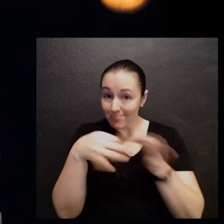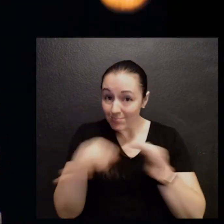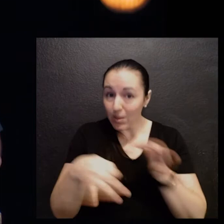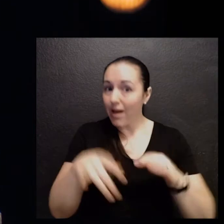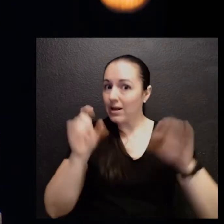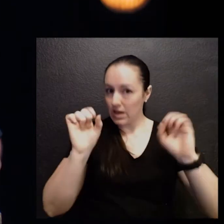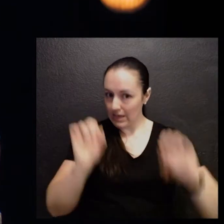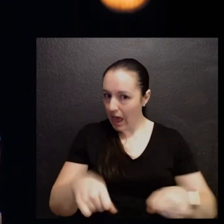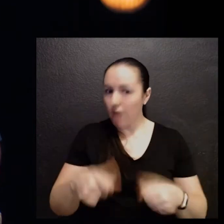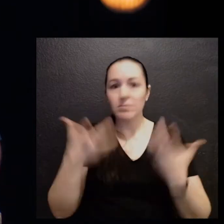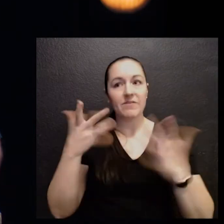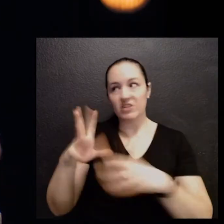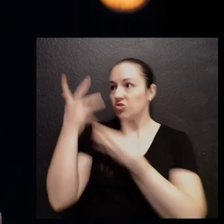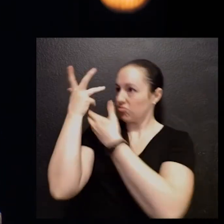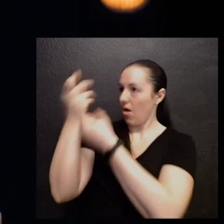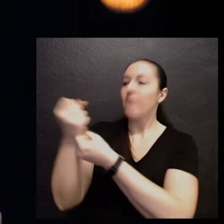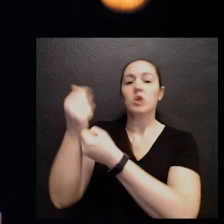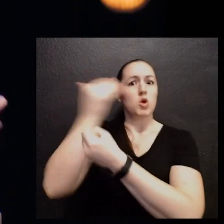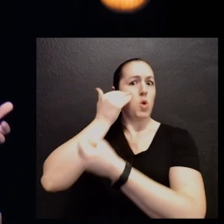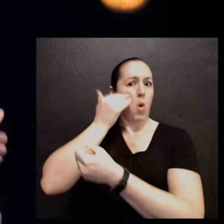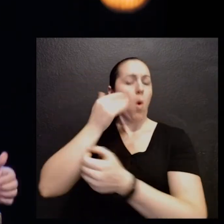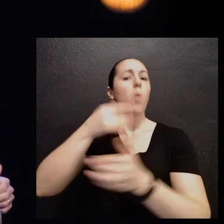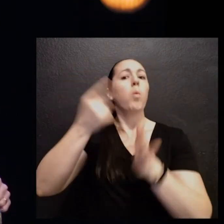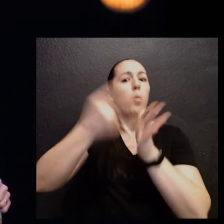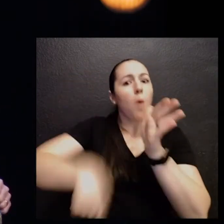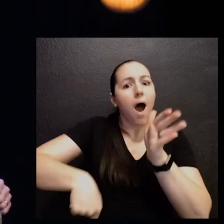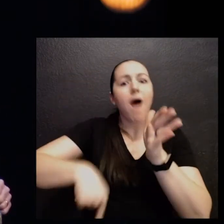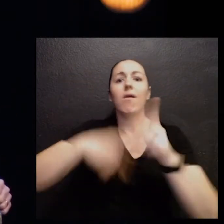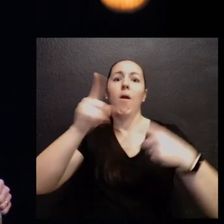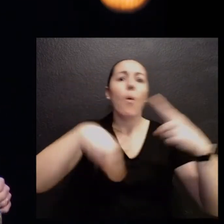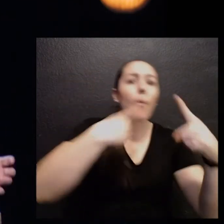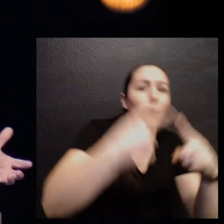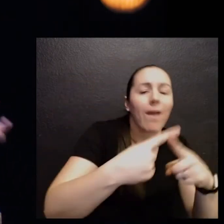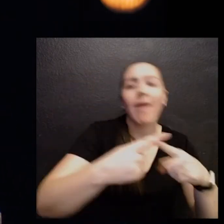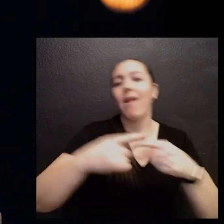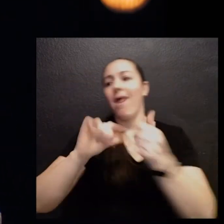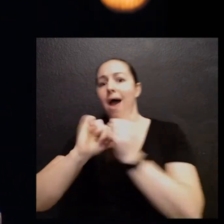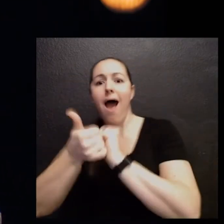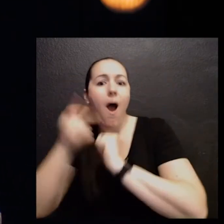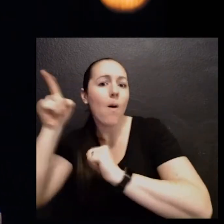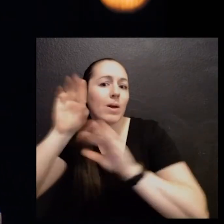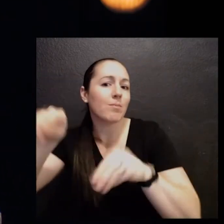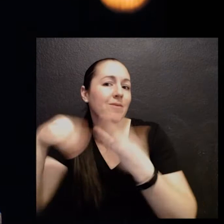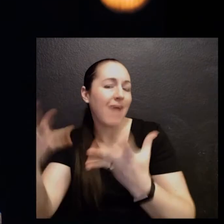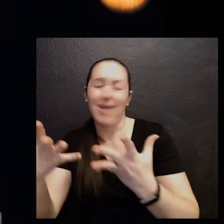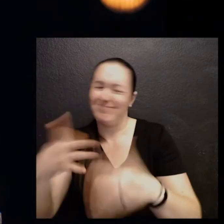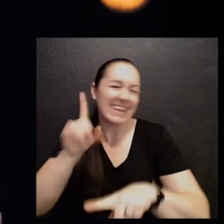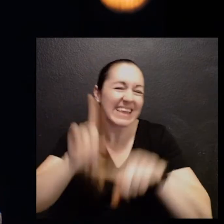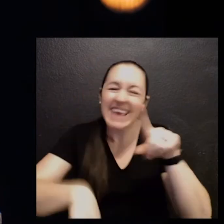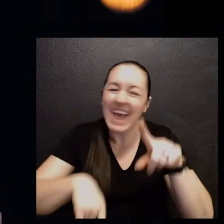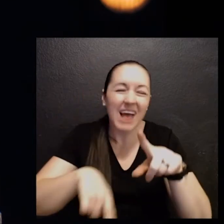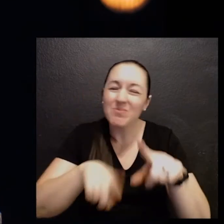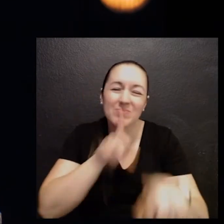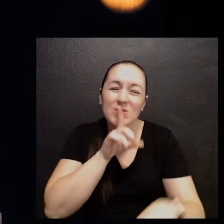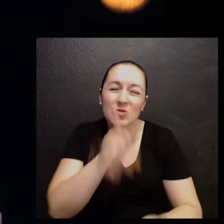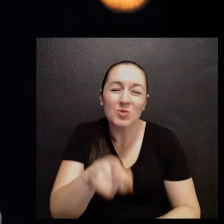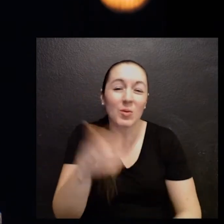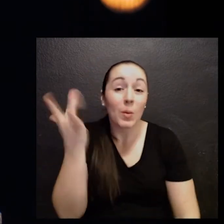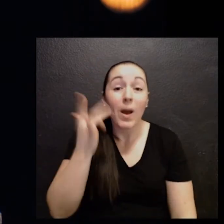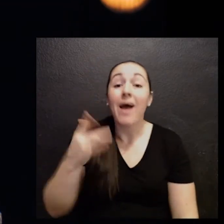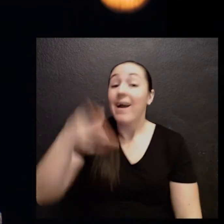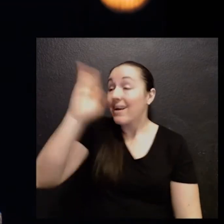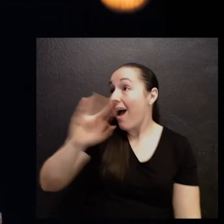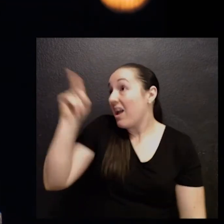or what God will provide or when God will provide it. We can't be certain in those things because God knows what we need.